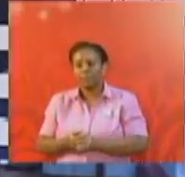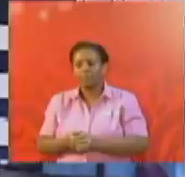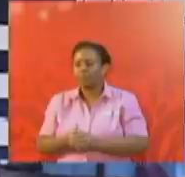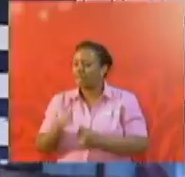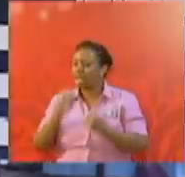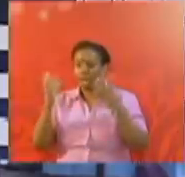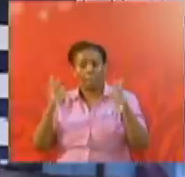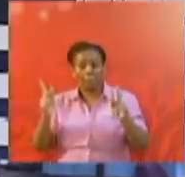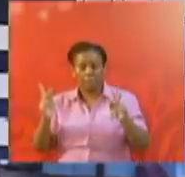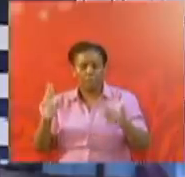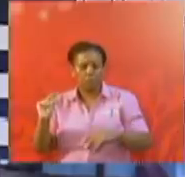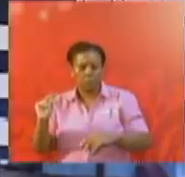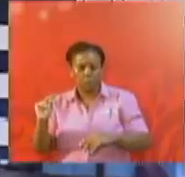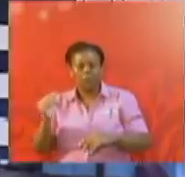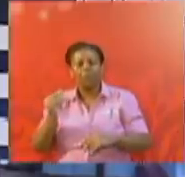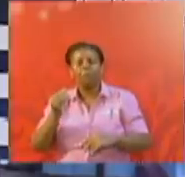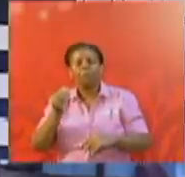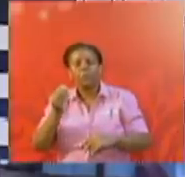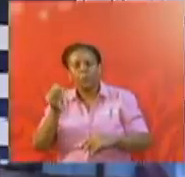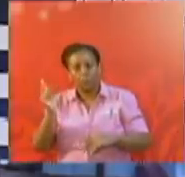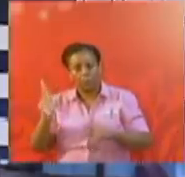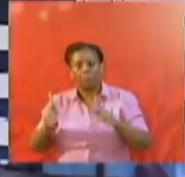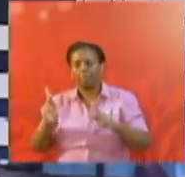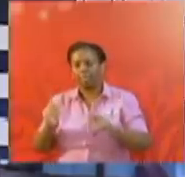the norm, all right? It's another thing that